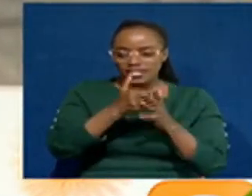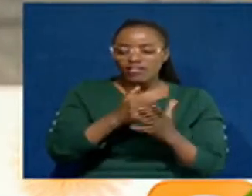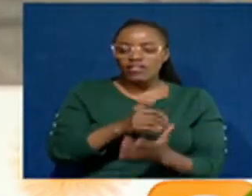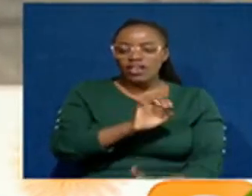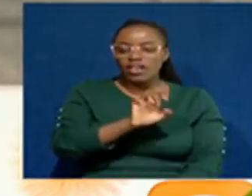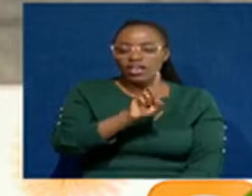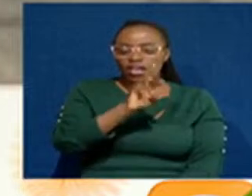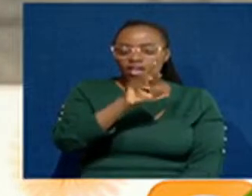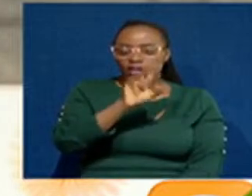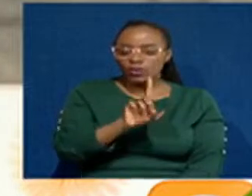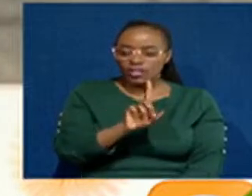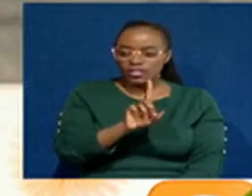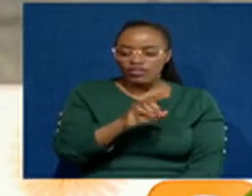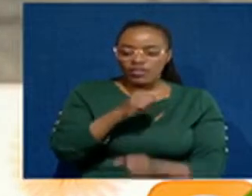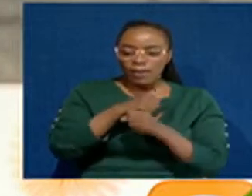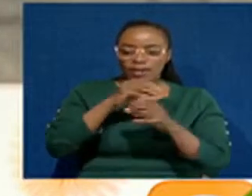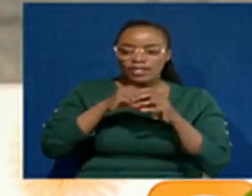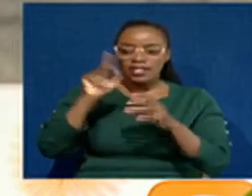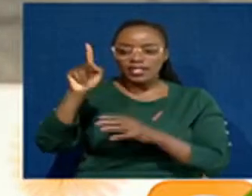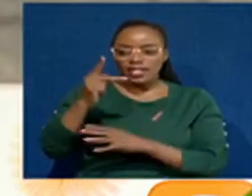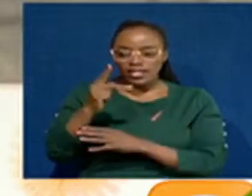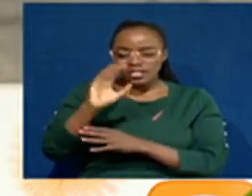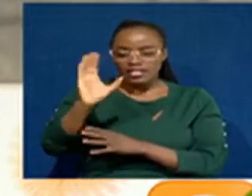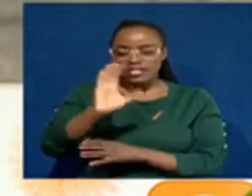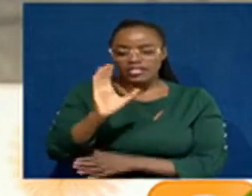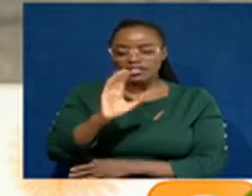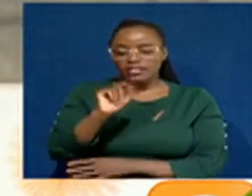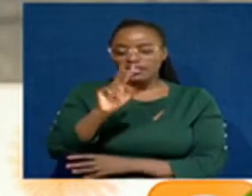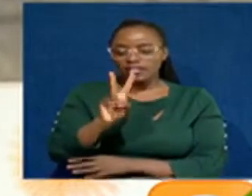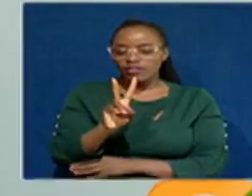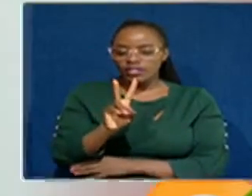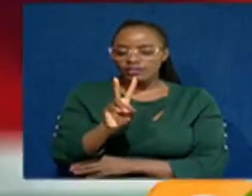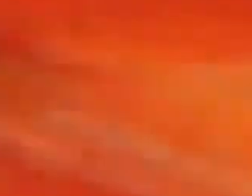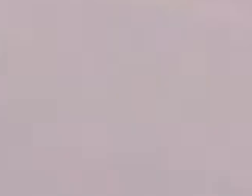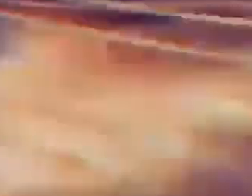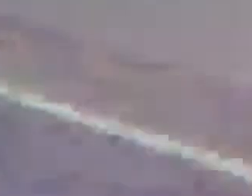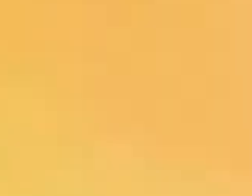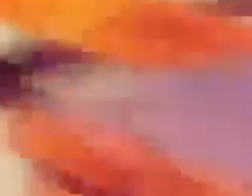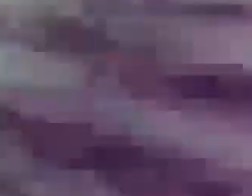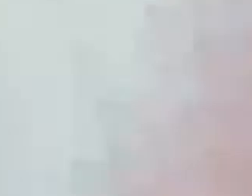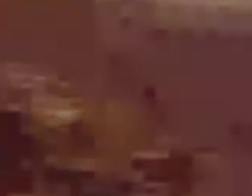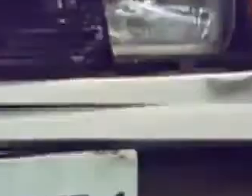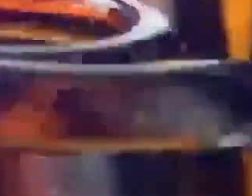Edward Chweya, Made in Kenya, Citizen TV.